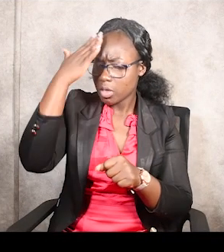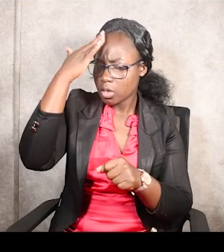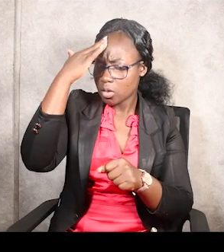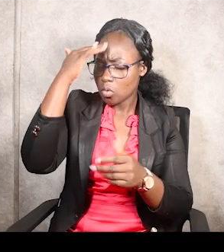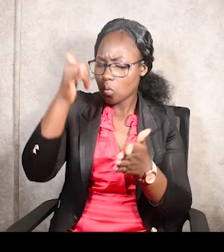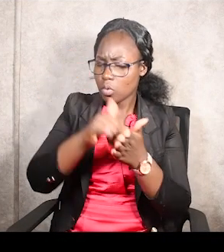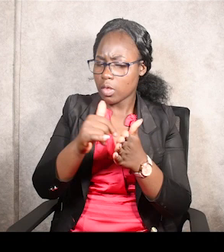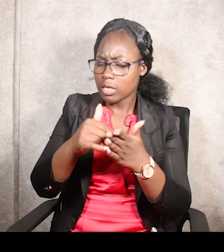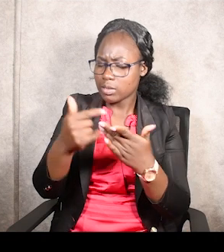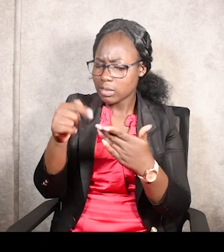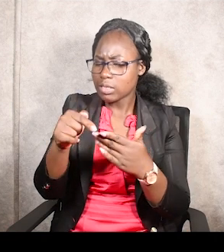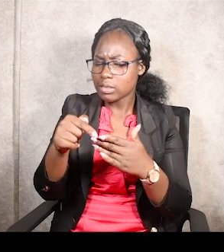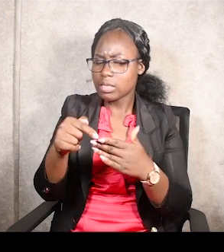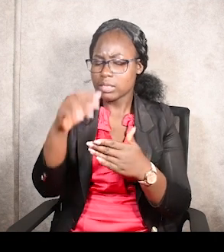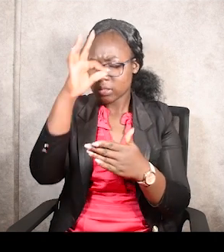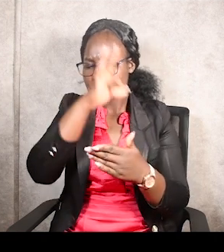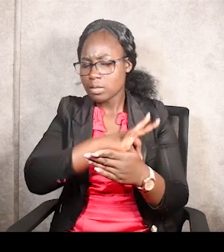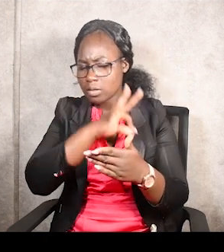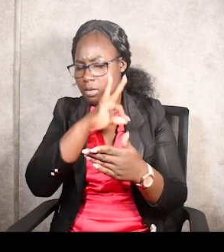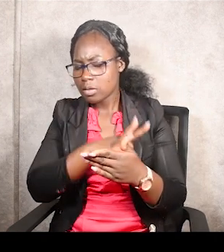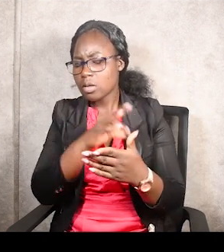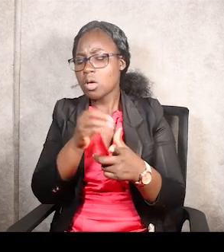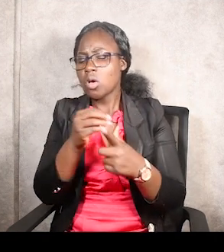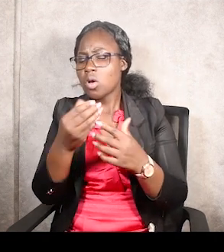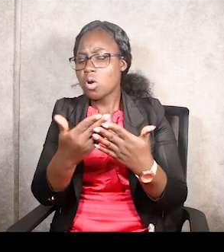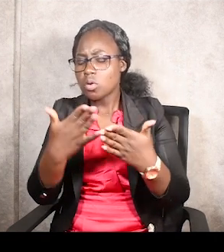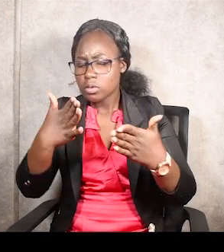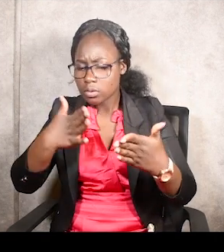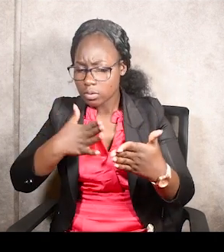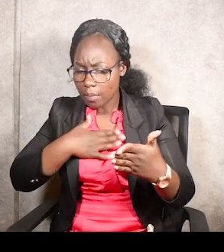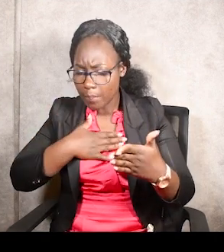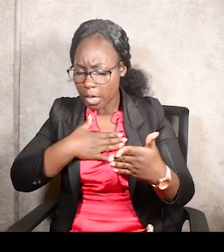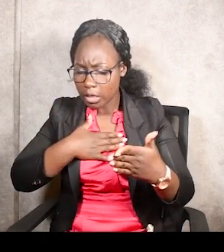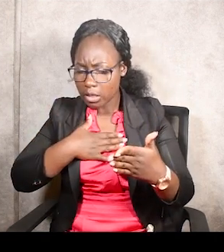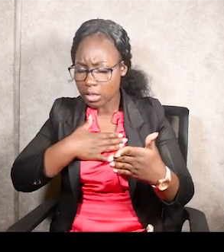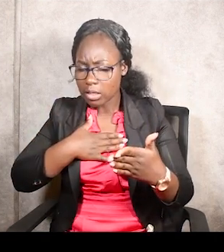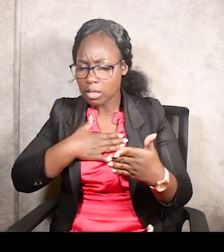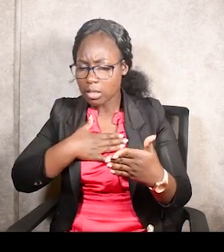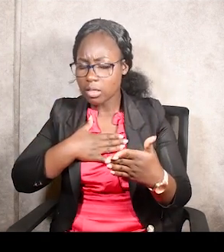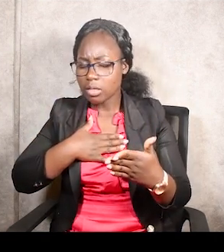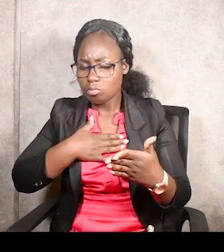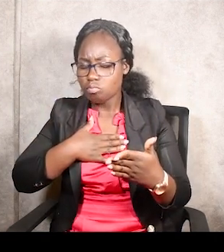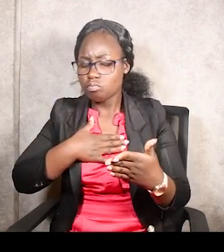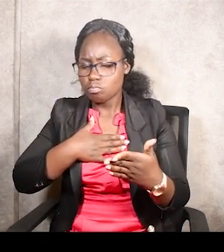that my posts are impactful? How do I know that my content